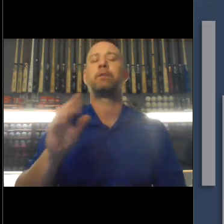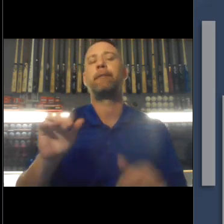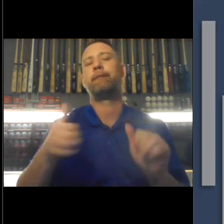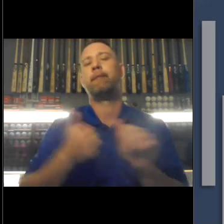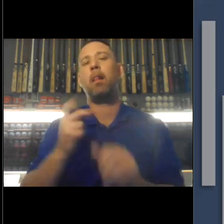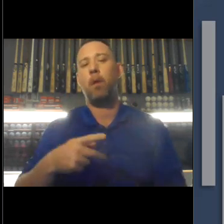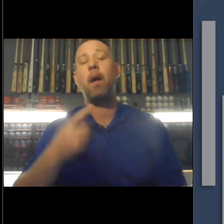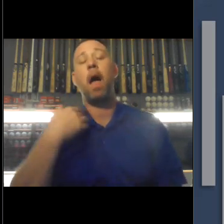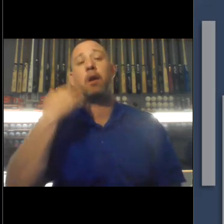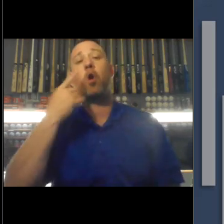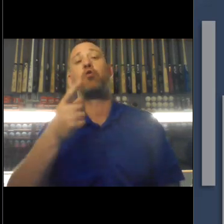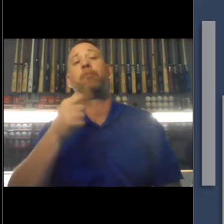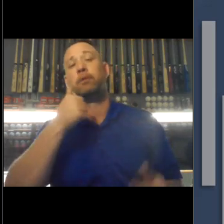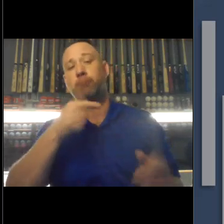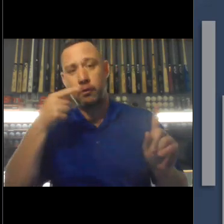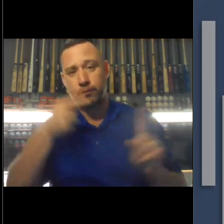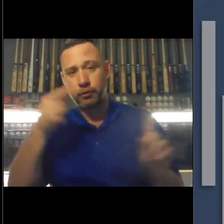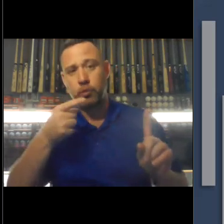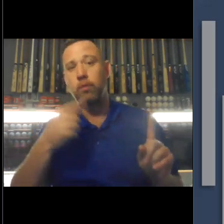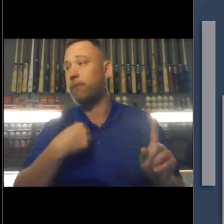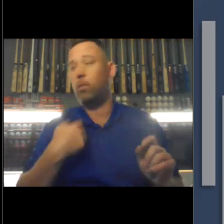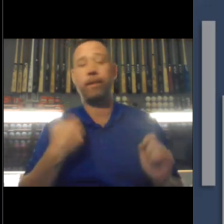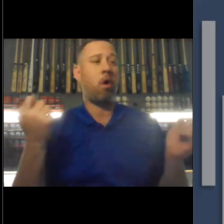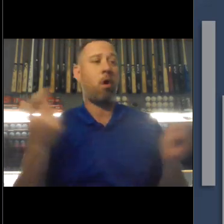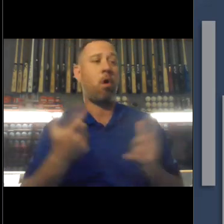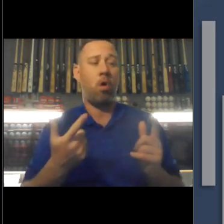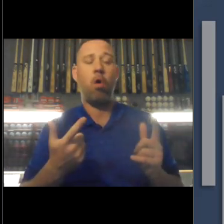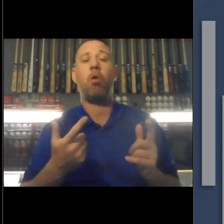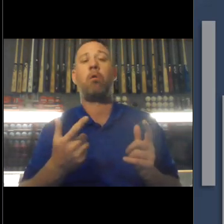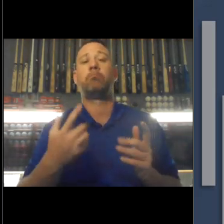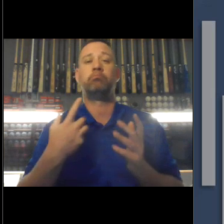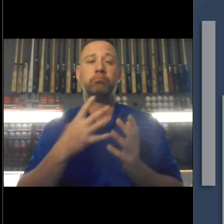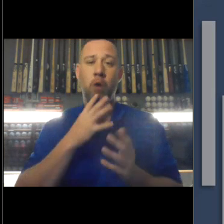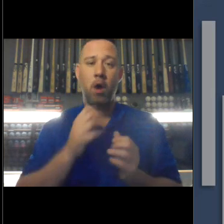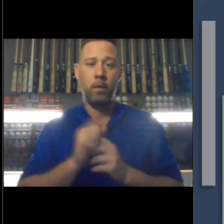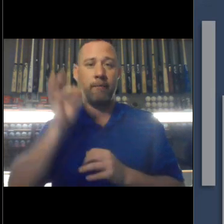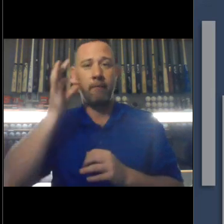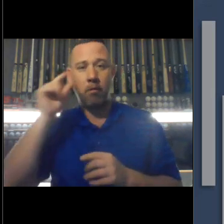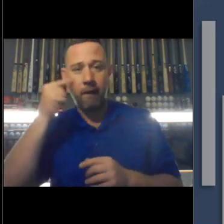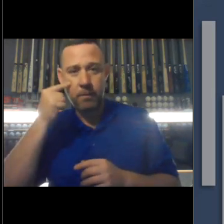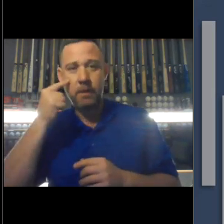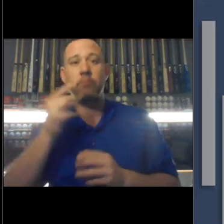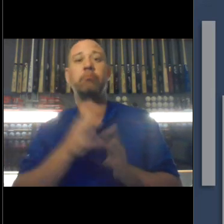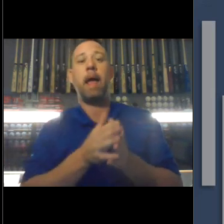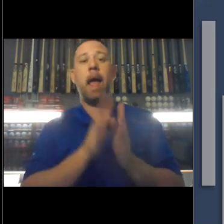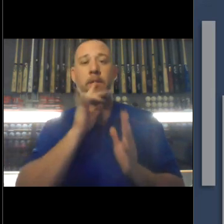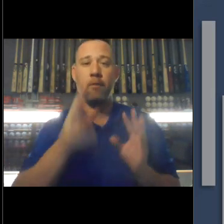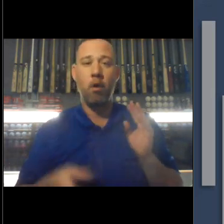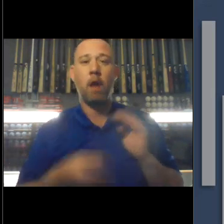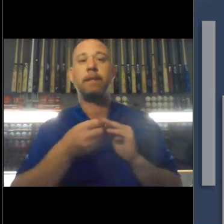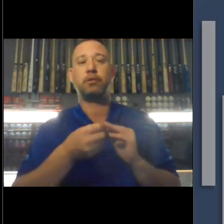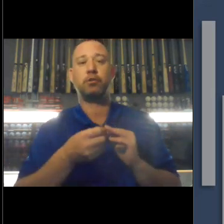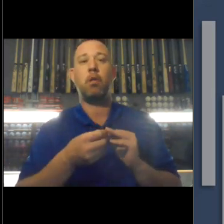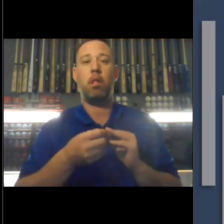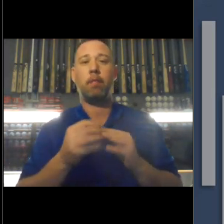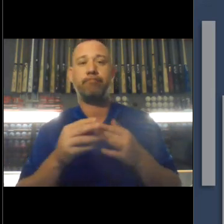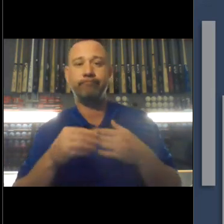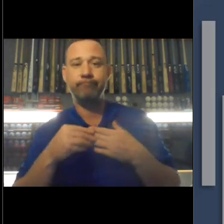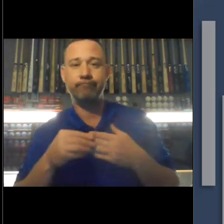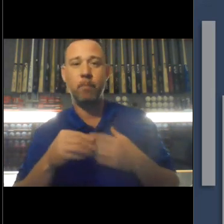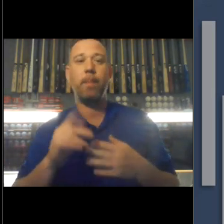you've been trying to pursue, as we'd all gone and talked to the federal government, to ask for additional leeway in the